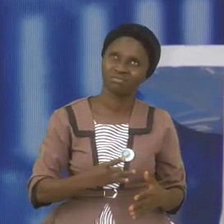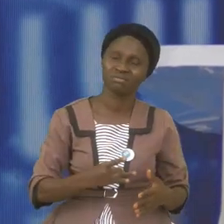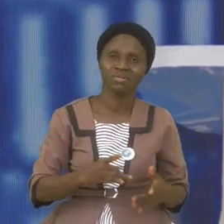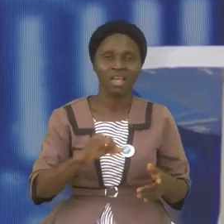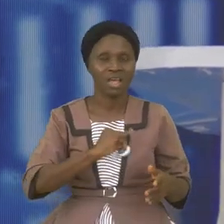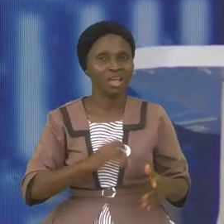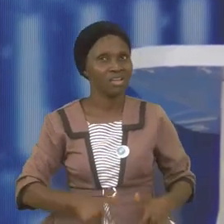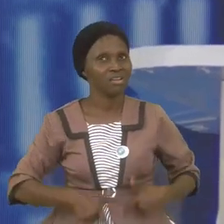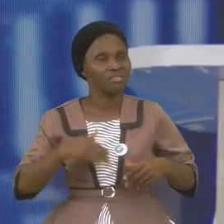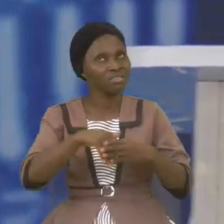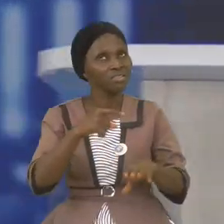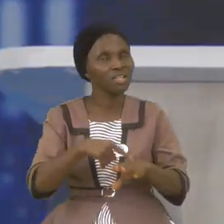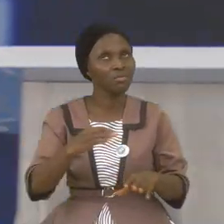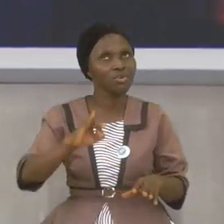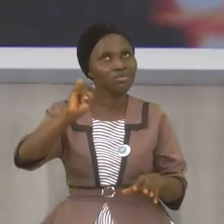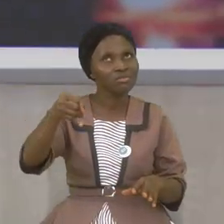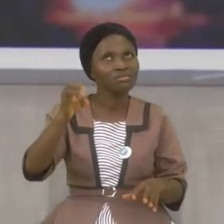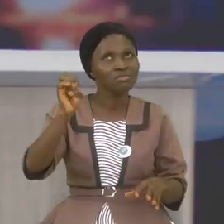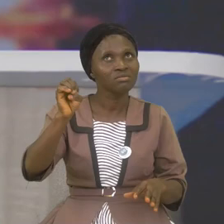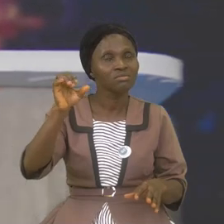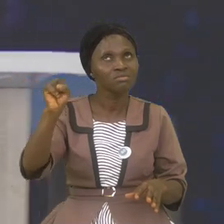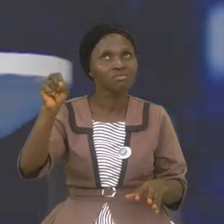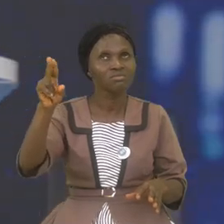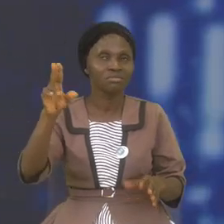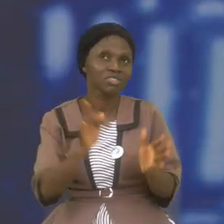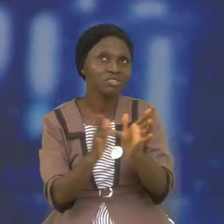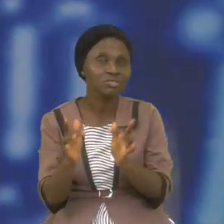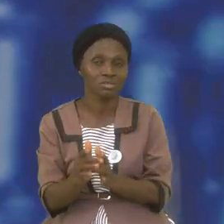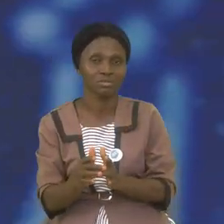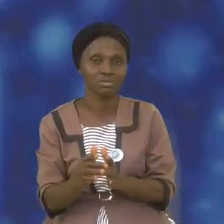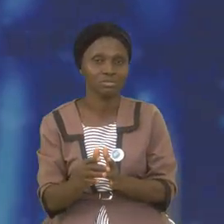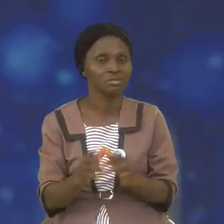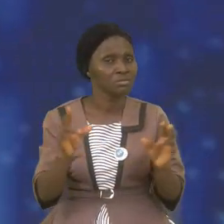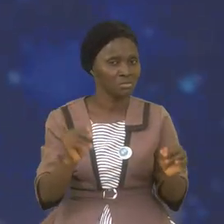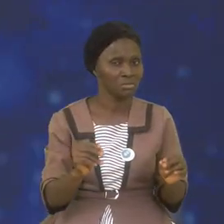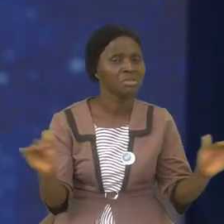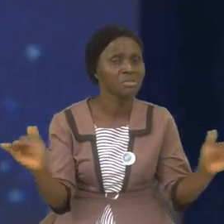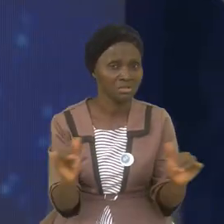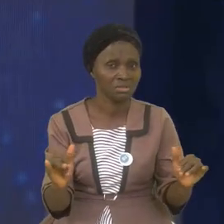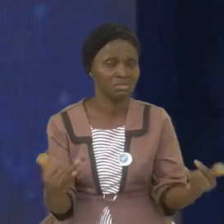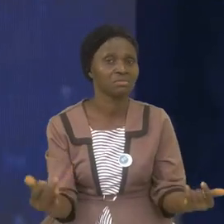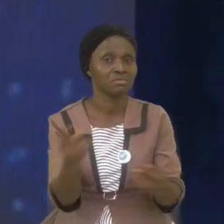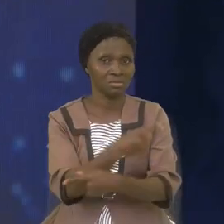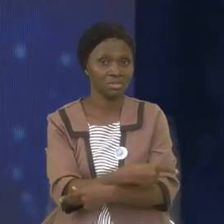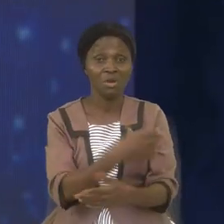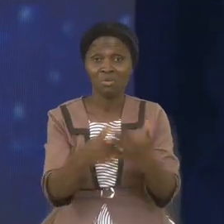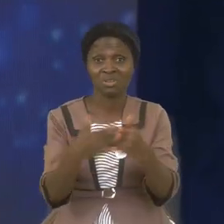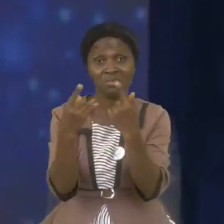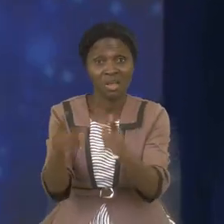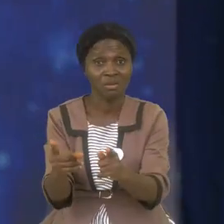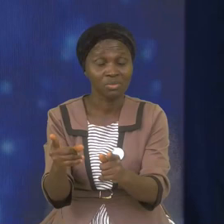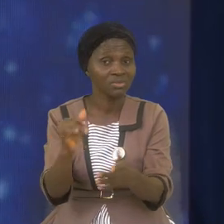all generations, whatever happened then, good things, wonderful